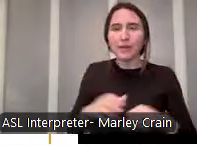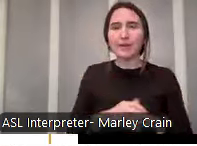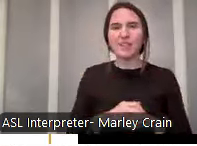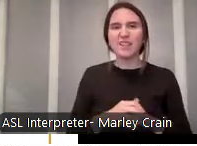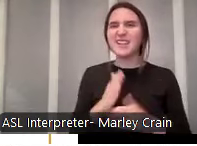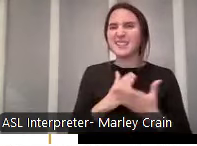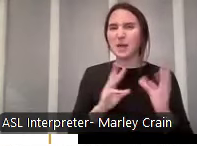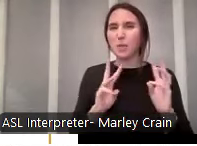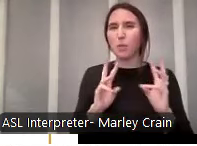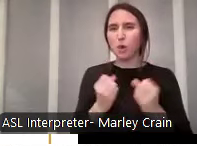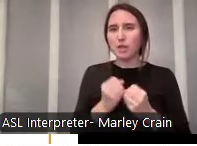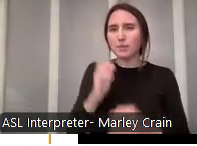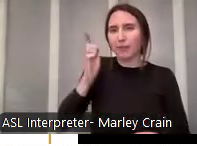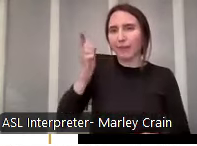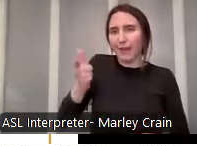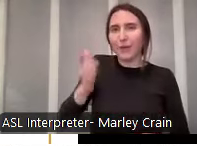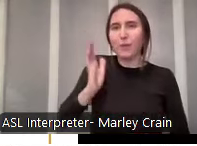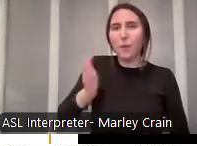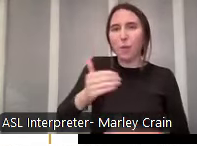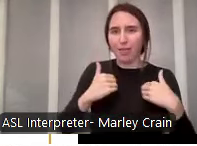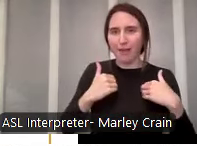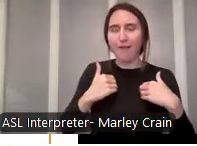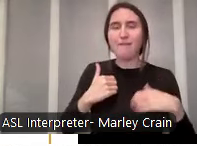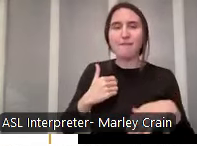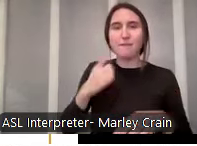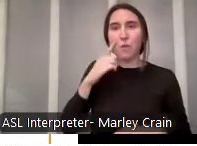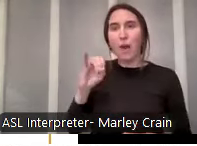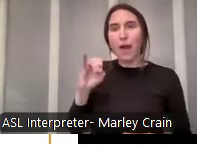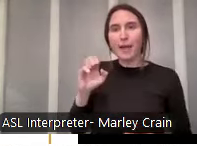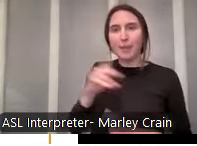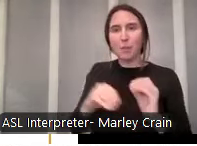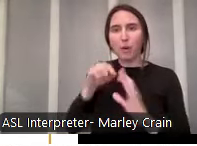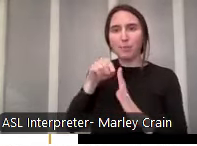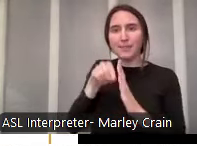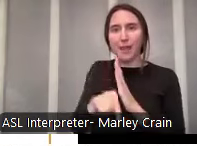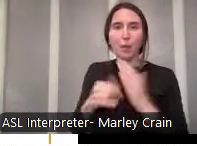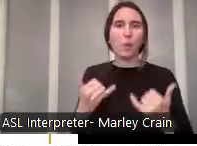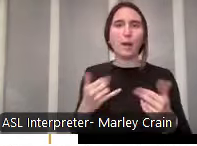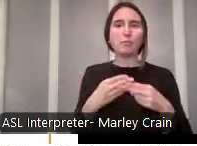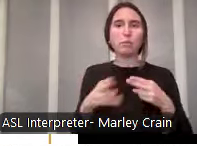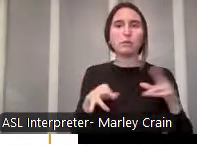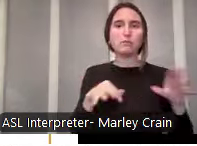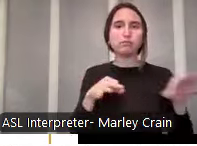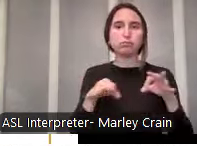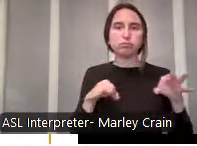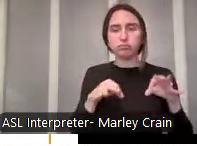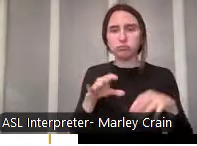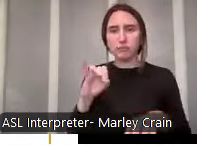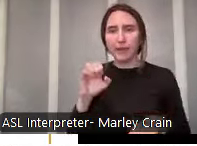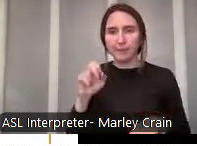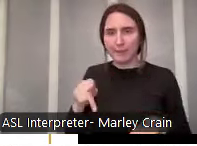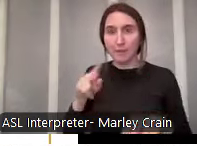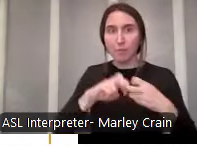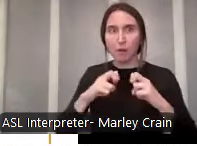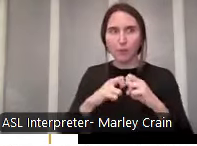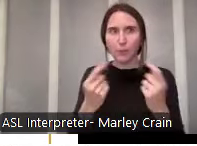overview for what to do if you're having problems. Also, one thing I think that's important to know is to know